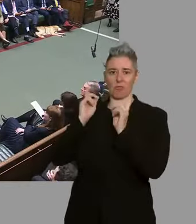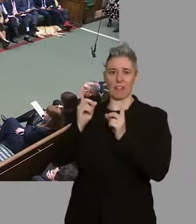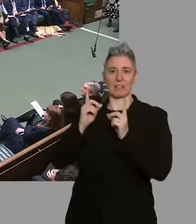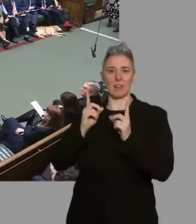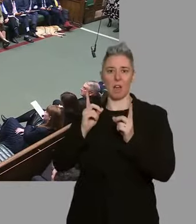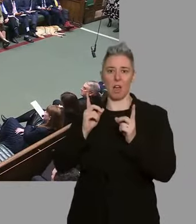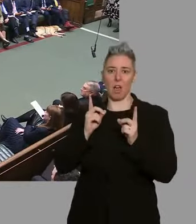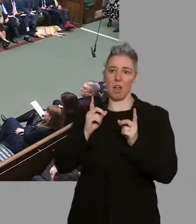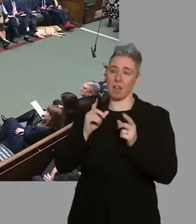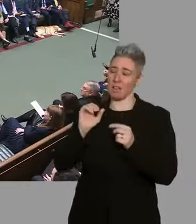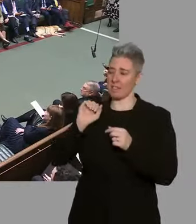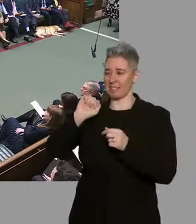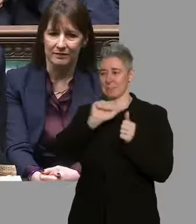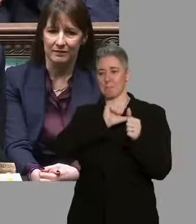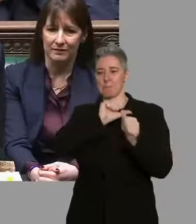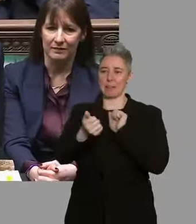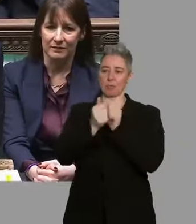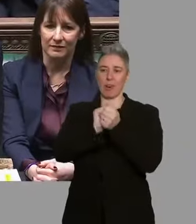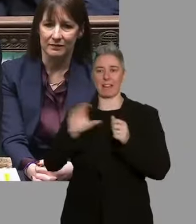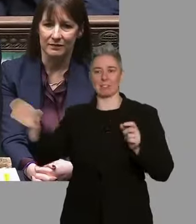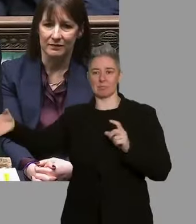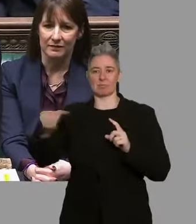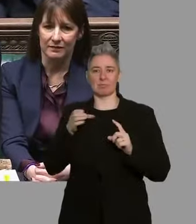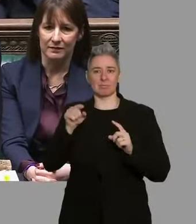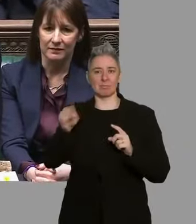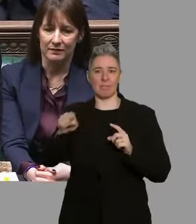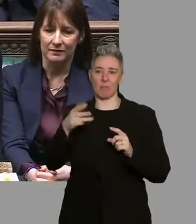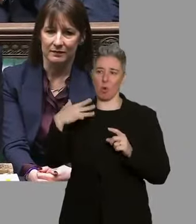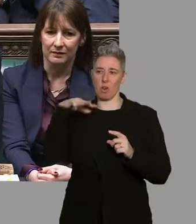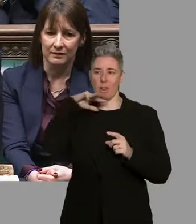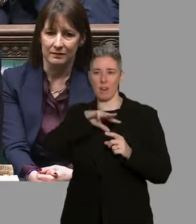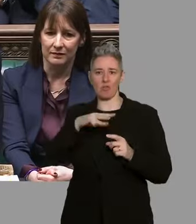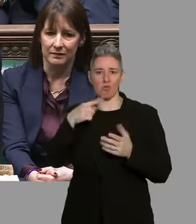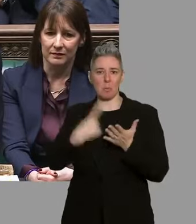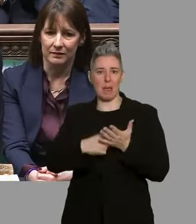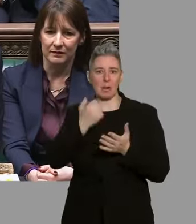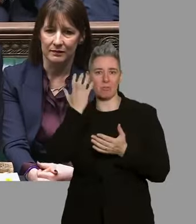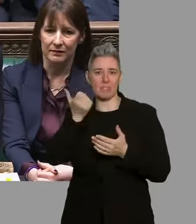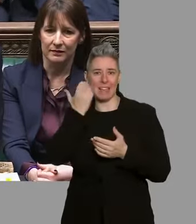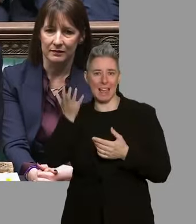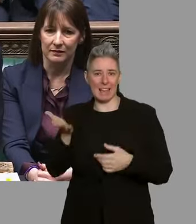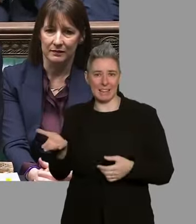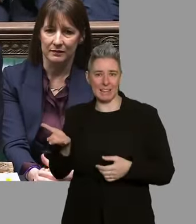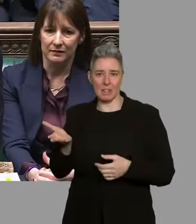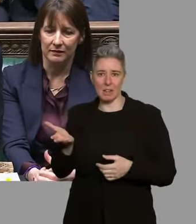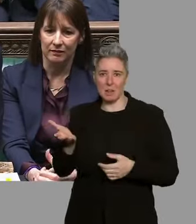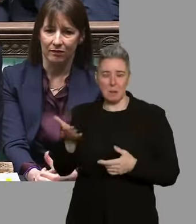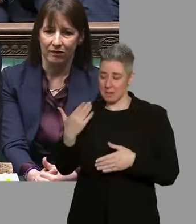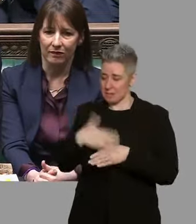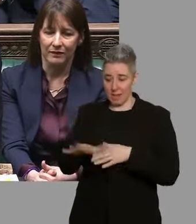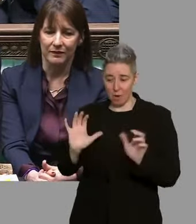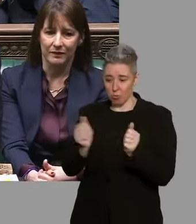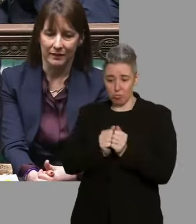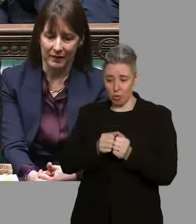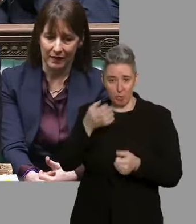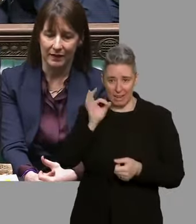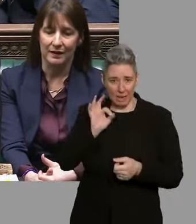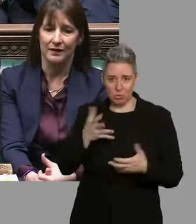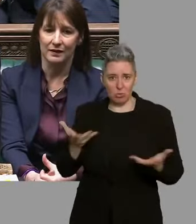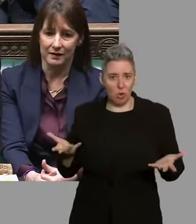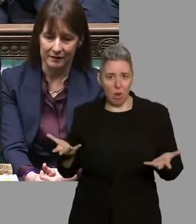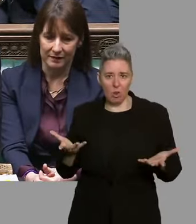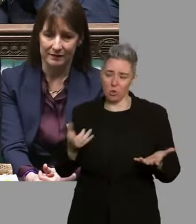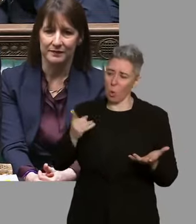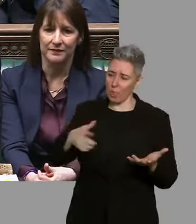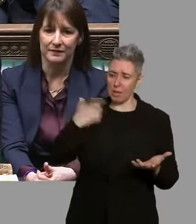Mr. Speaker, I'm sure Margaret would be very pleased to see the incredible investment that's going into the area, the 4,000 jobs which is growing the